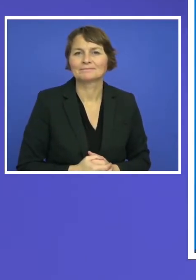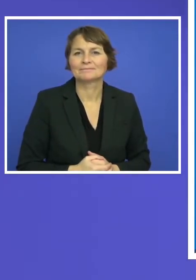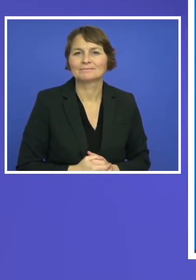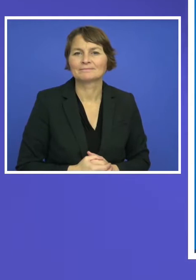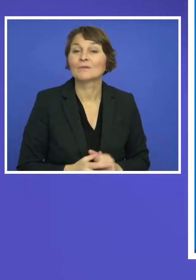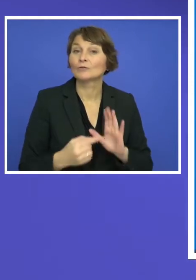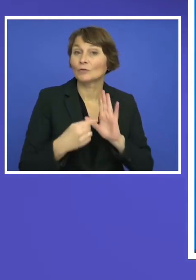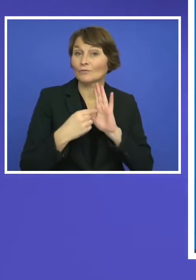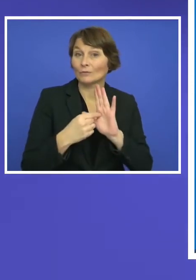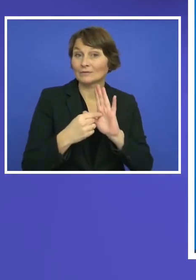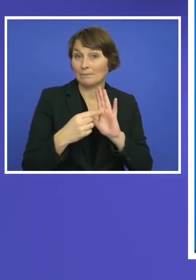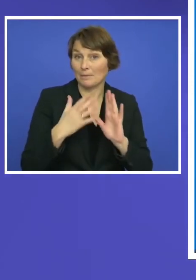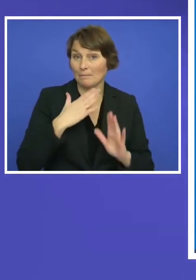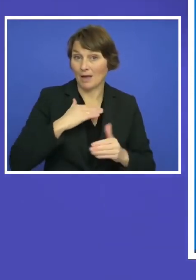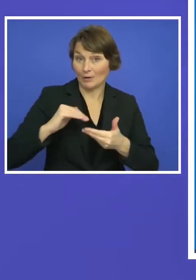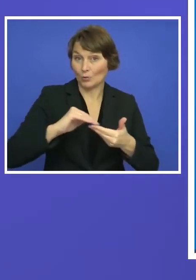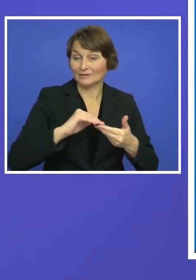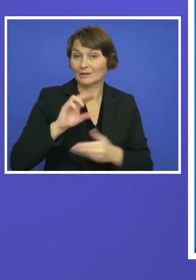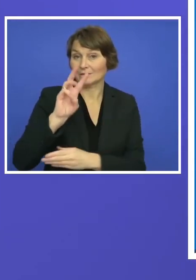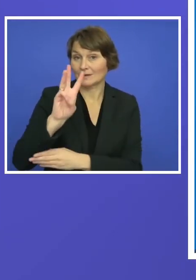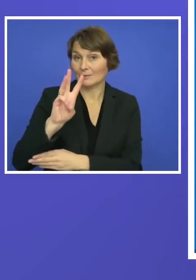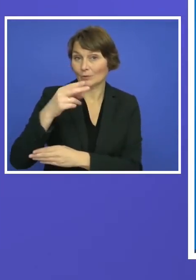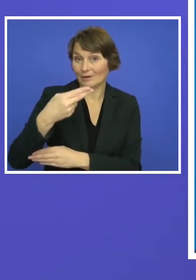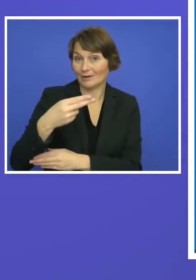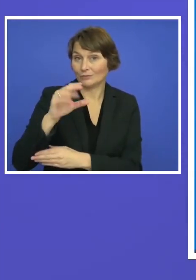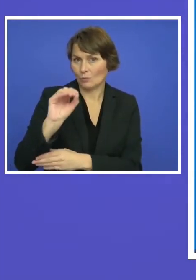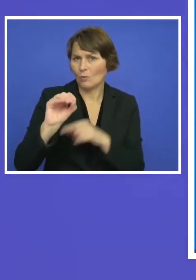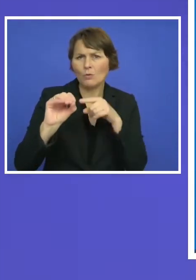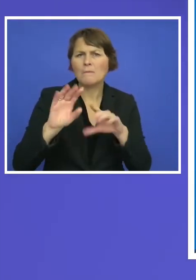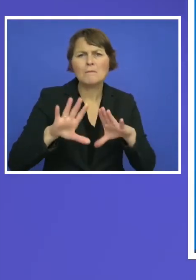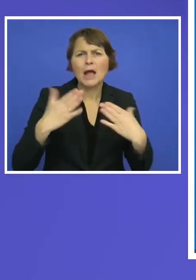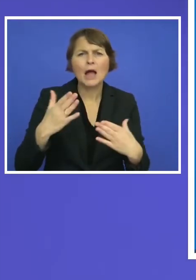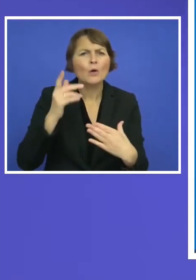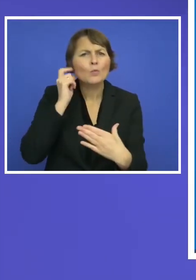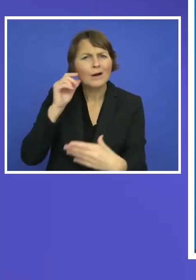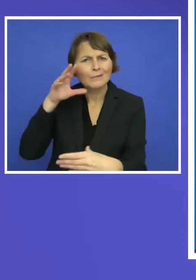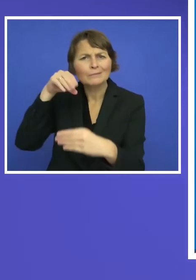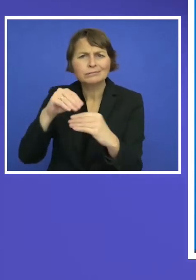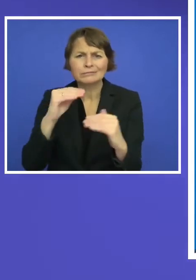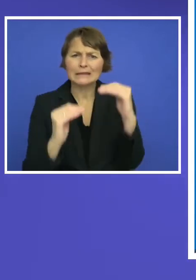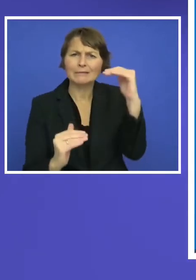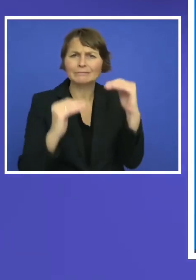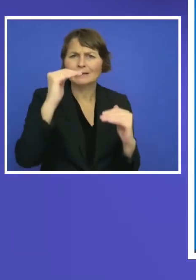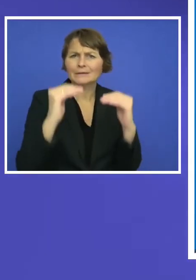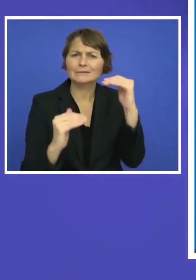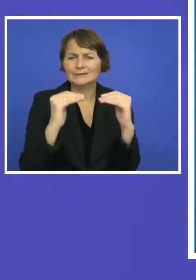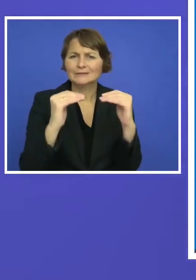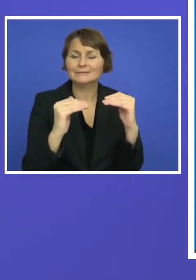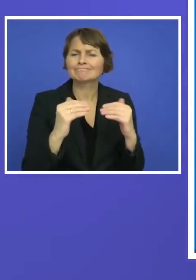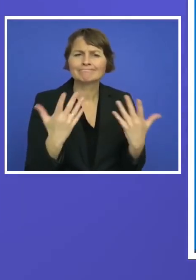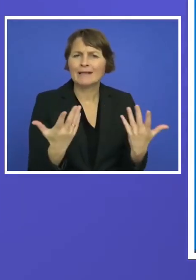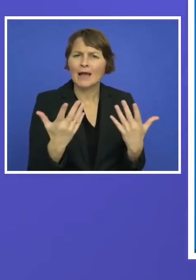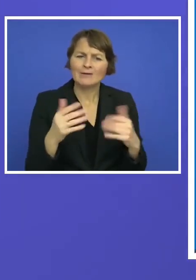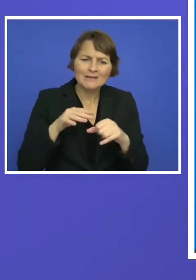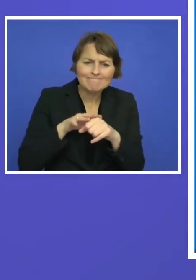WHO as an organization and the role of WHO in that